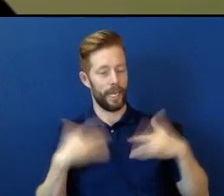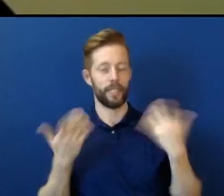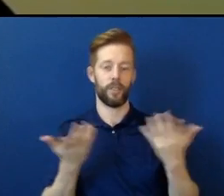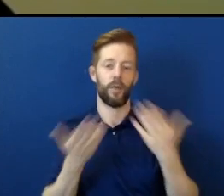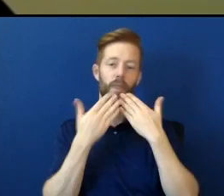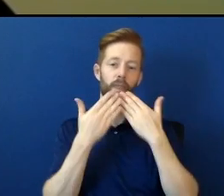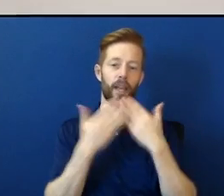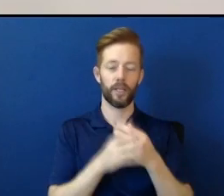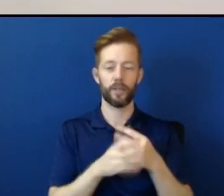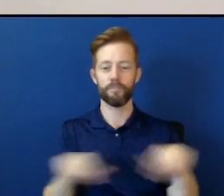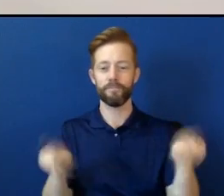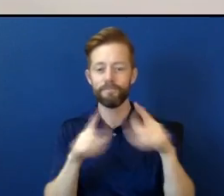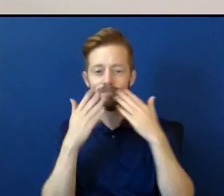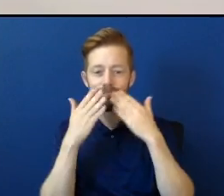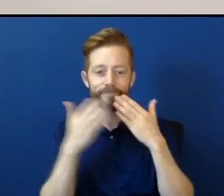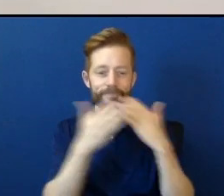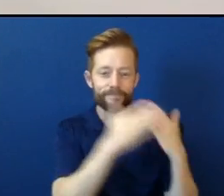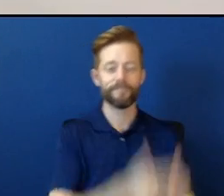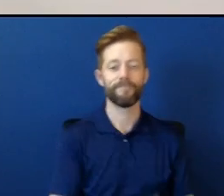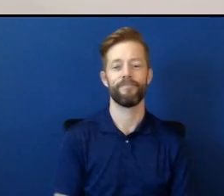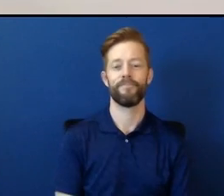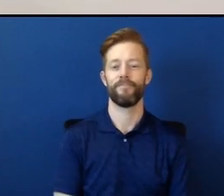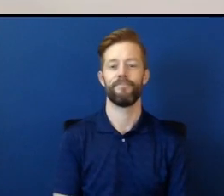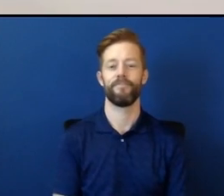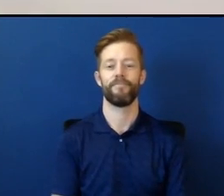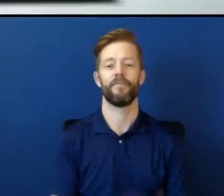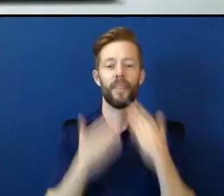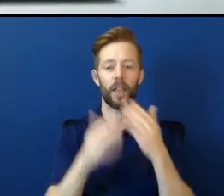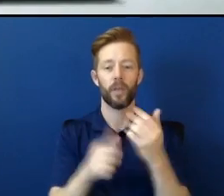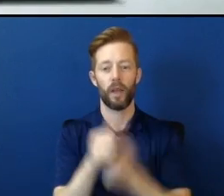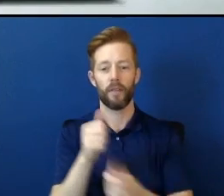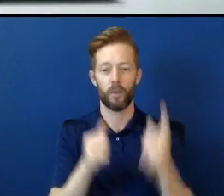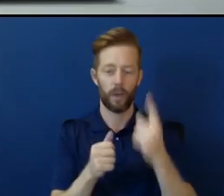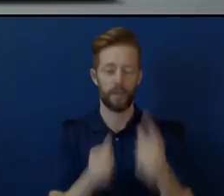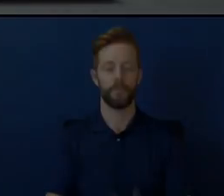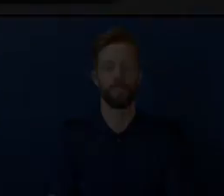thank you. Yeah, Thank you, everyone. It's a pleasure. Thank you, everyone. And thank you, Matt.